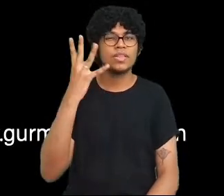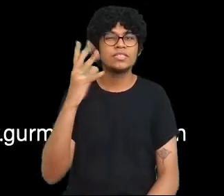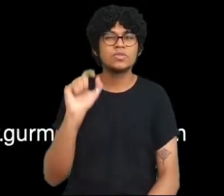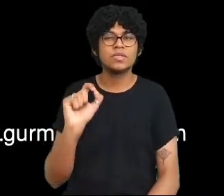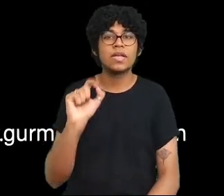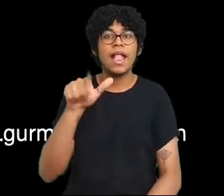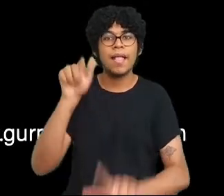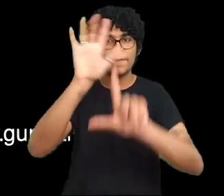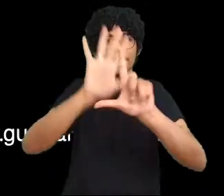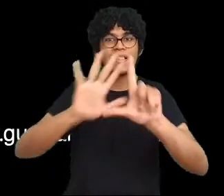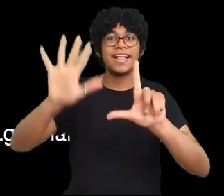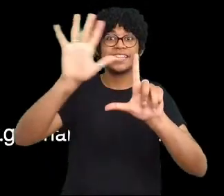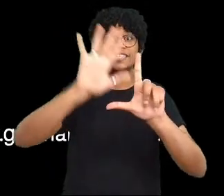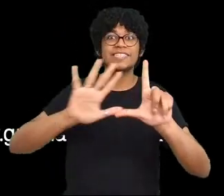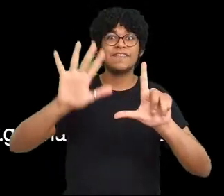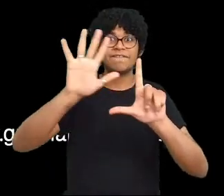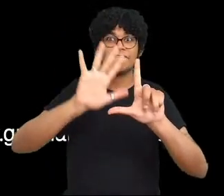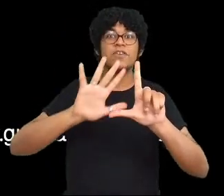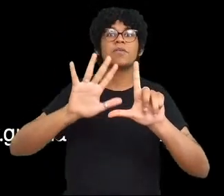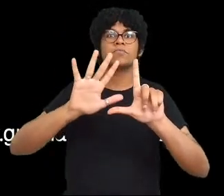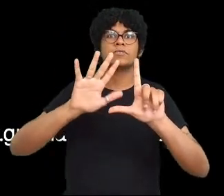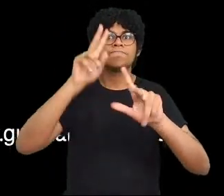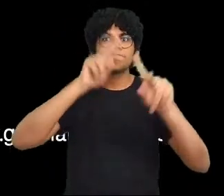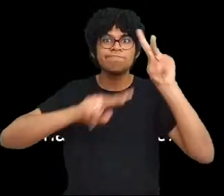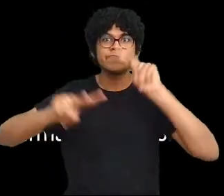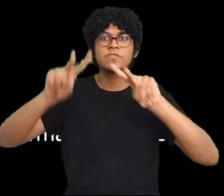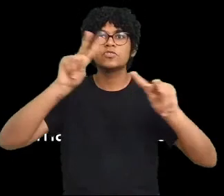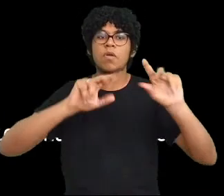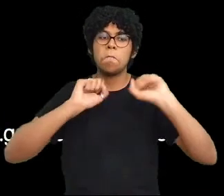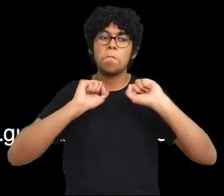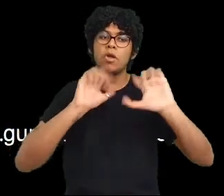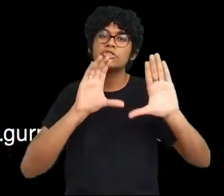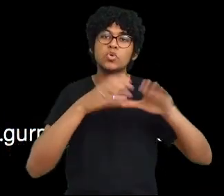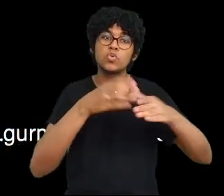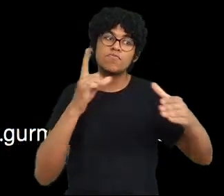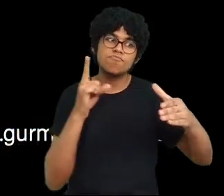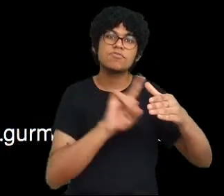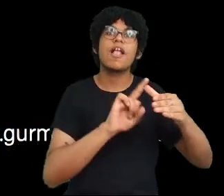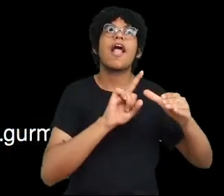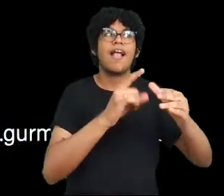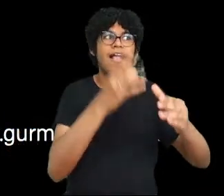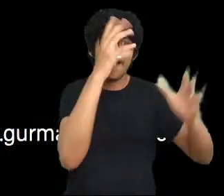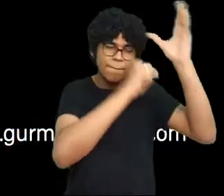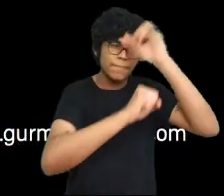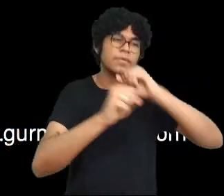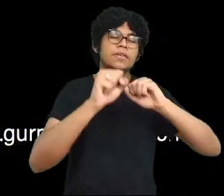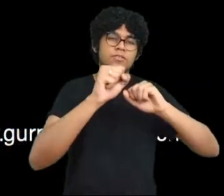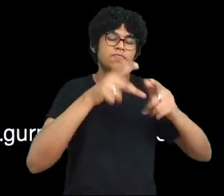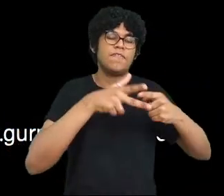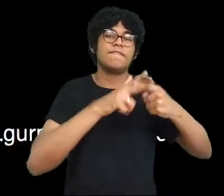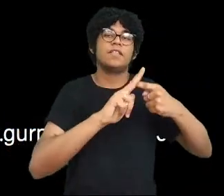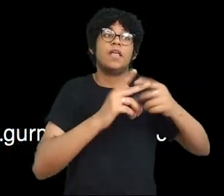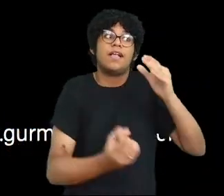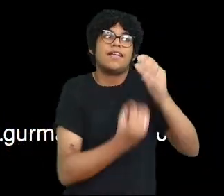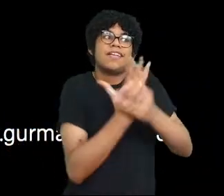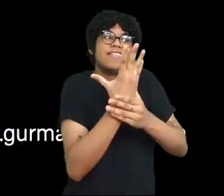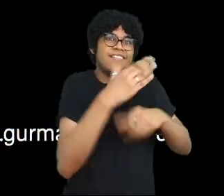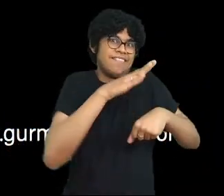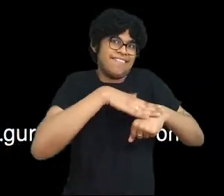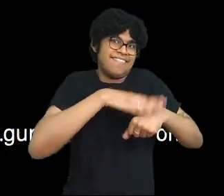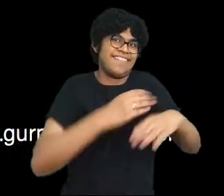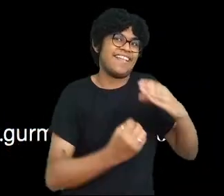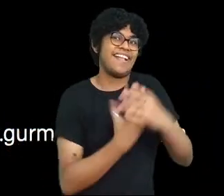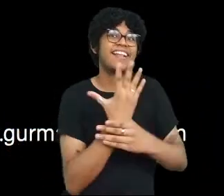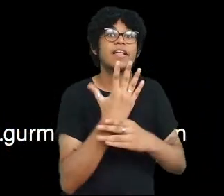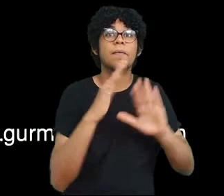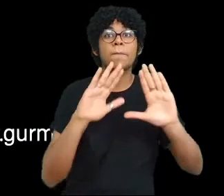to use a tool. I might create things as well, but it's immensely important to have places where we can share the work that